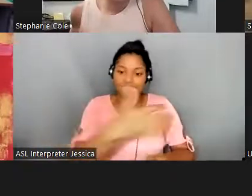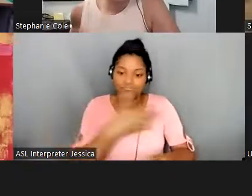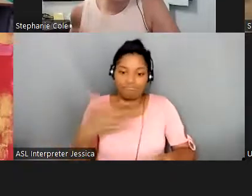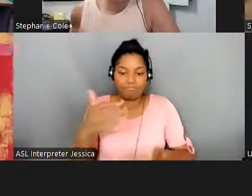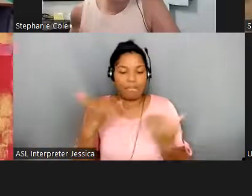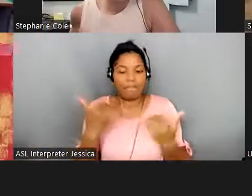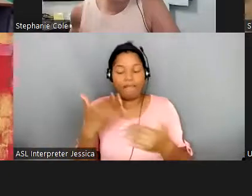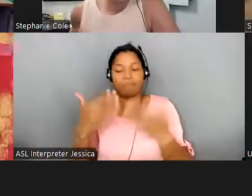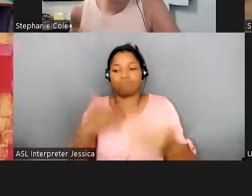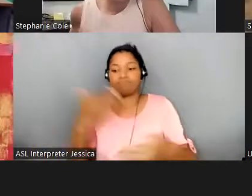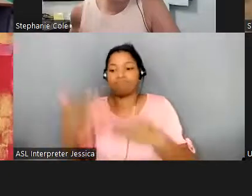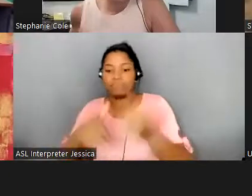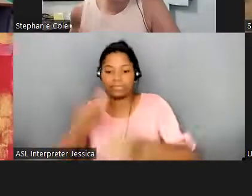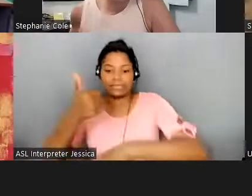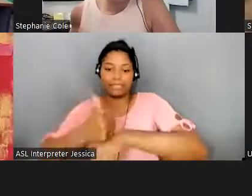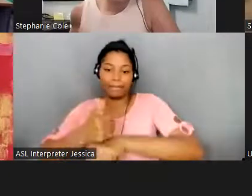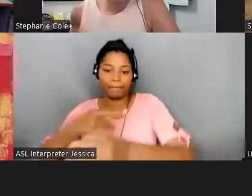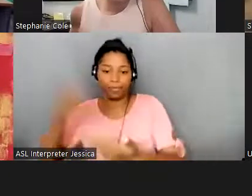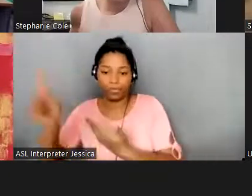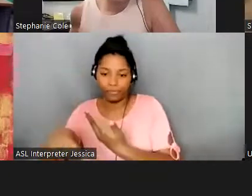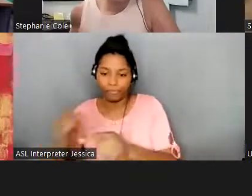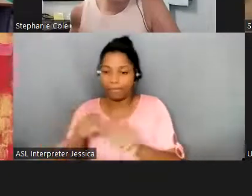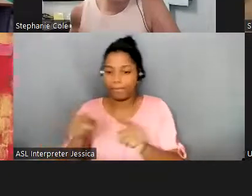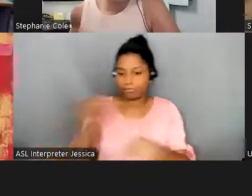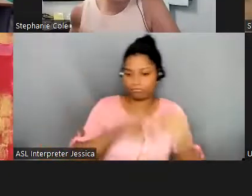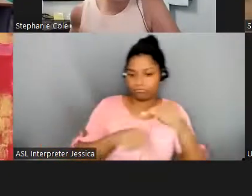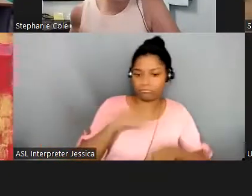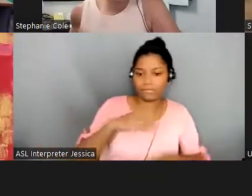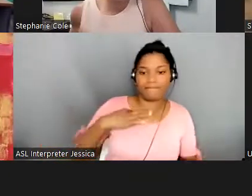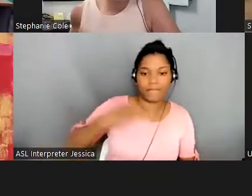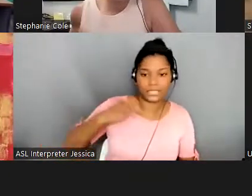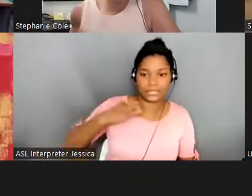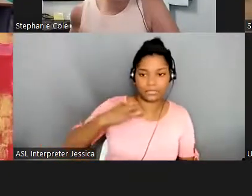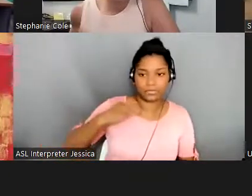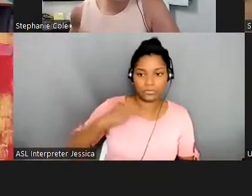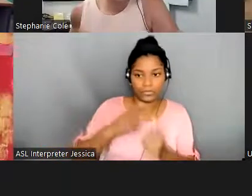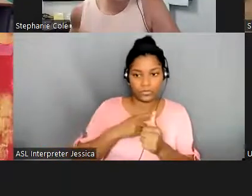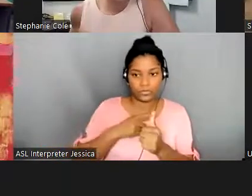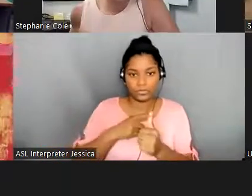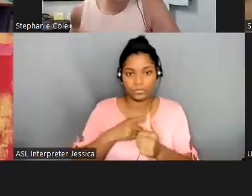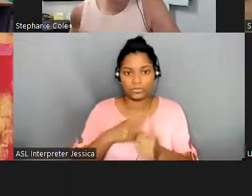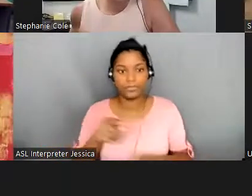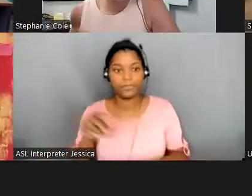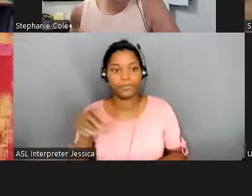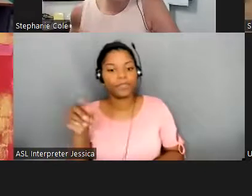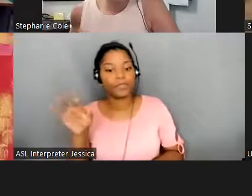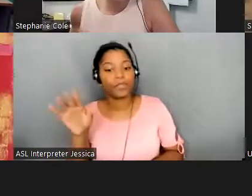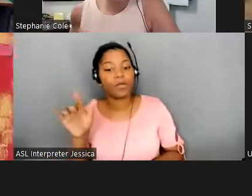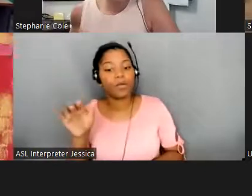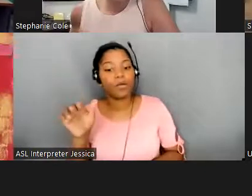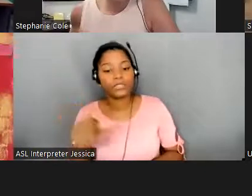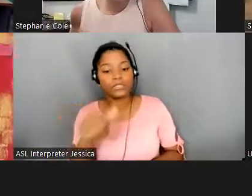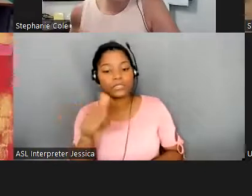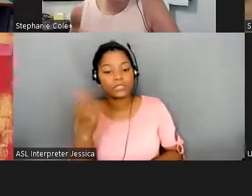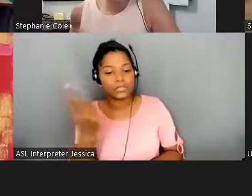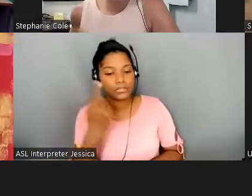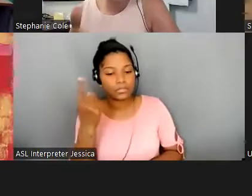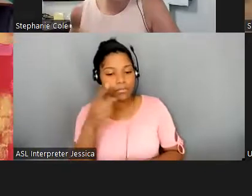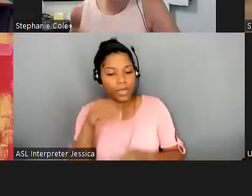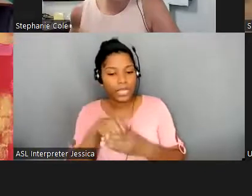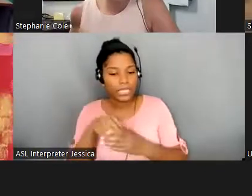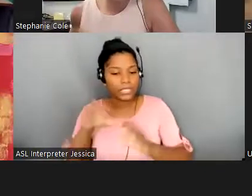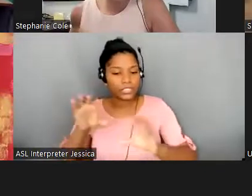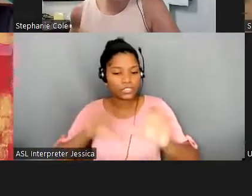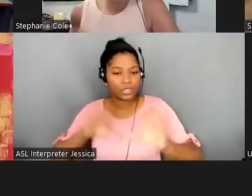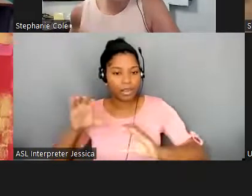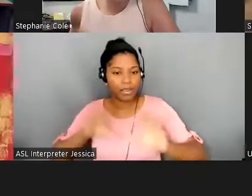more legitimate program. But starts by volunteering, I think. Lika, while you're speaking, somebody in the chat in the Q&A asked